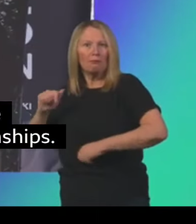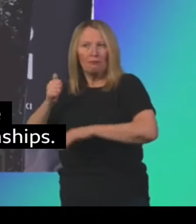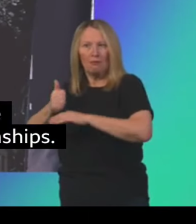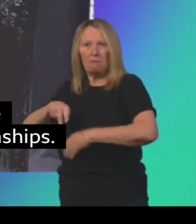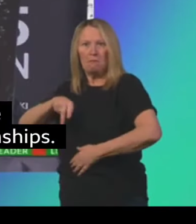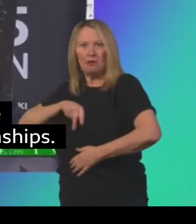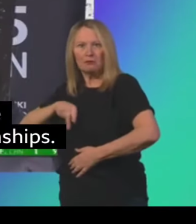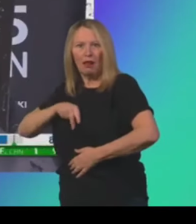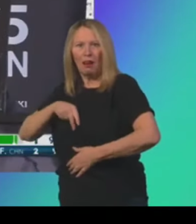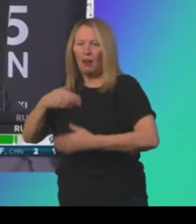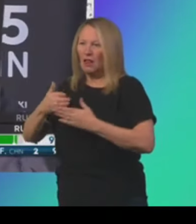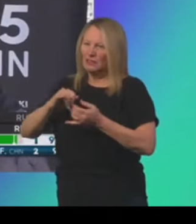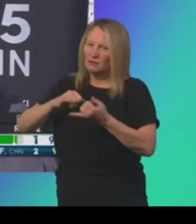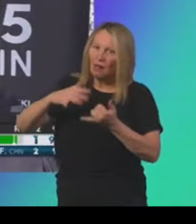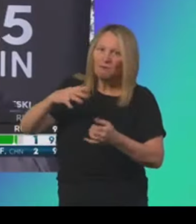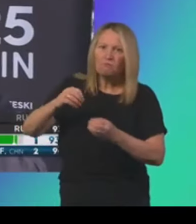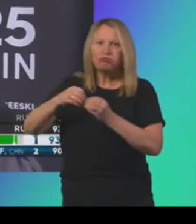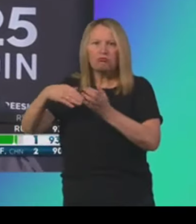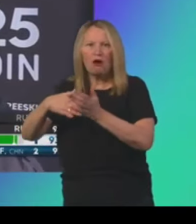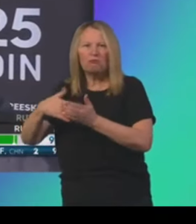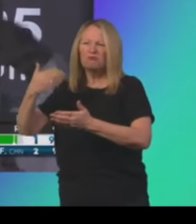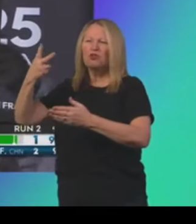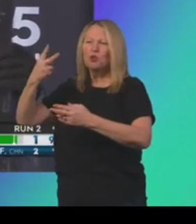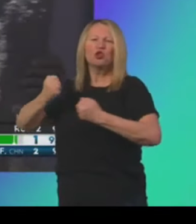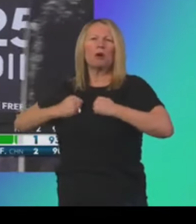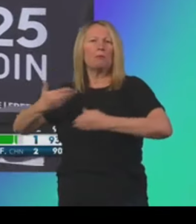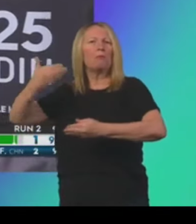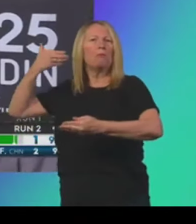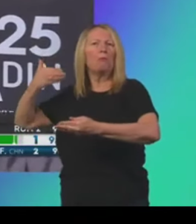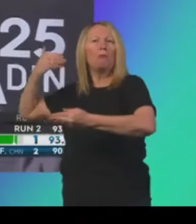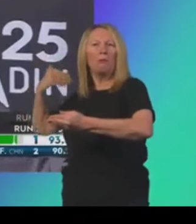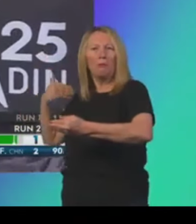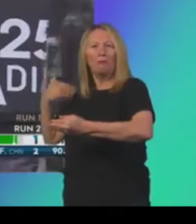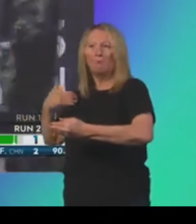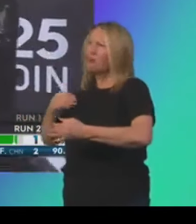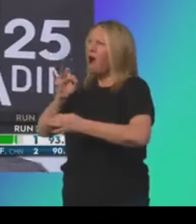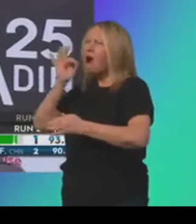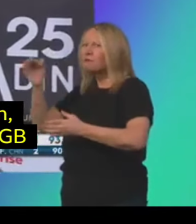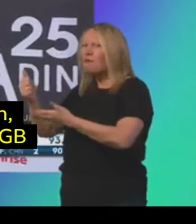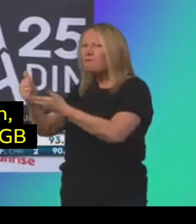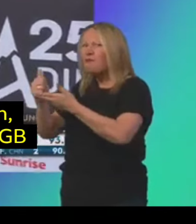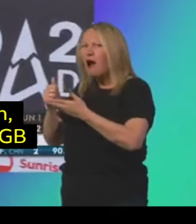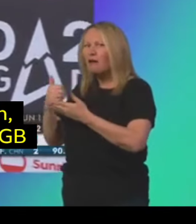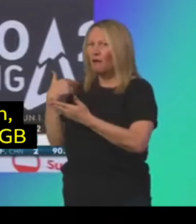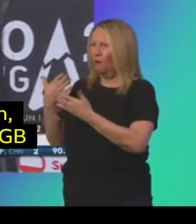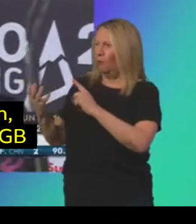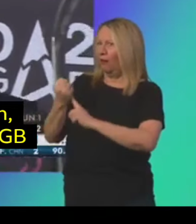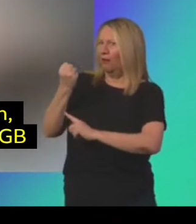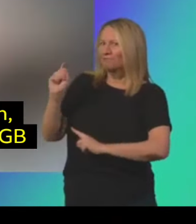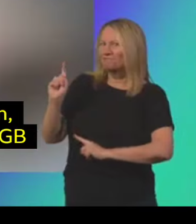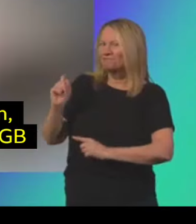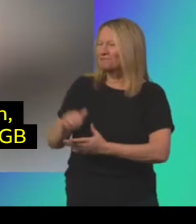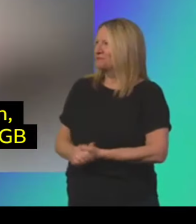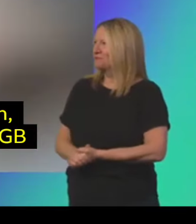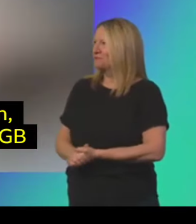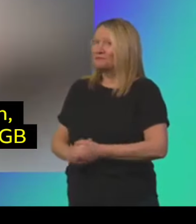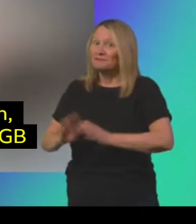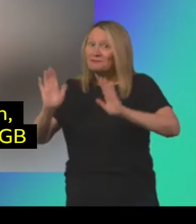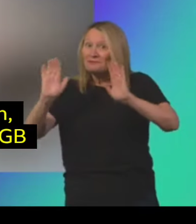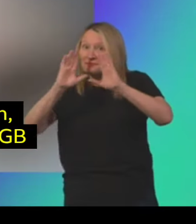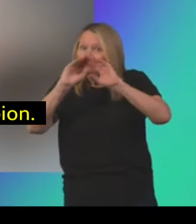her silver and bronze at the 2 previous championships. So we asked her for her advice after her big win.